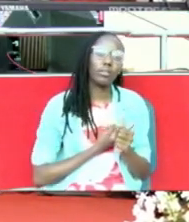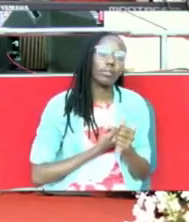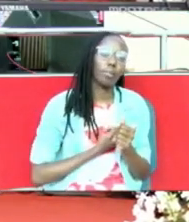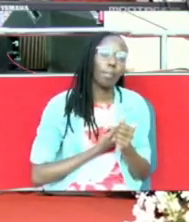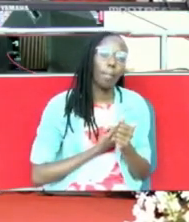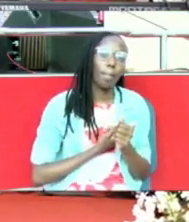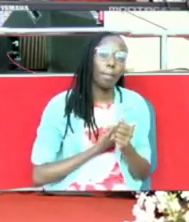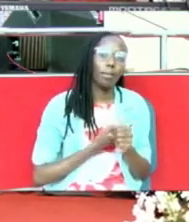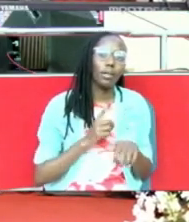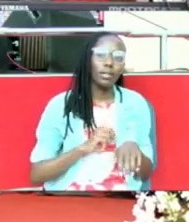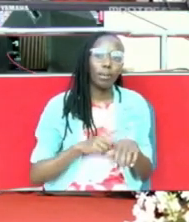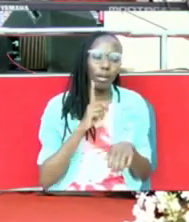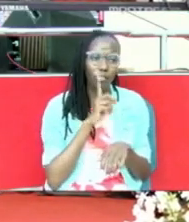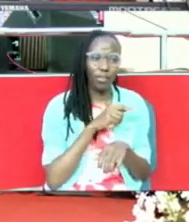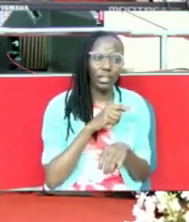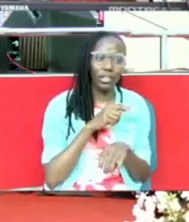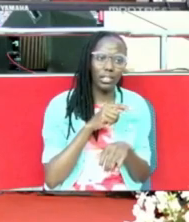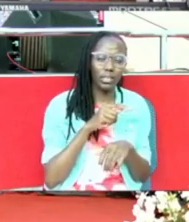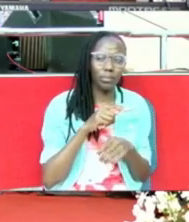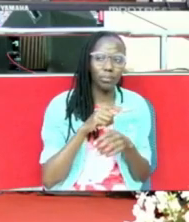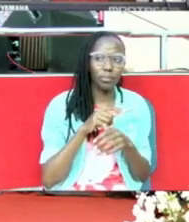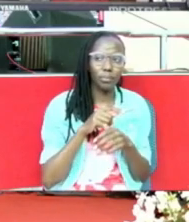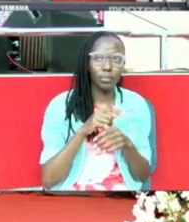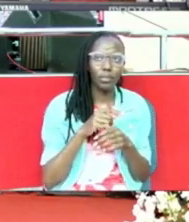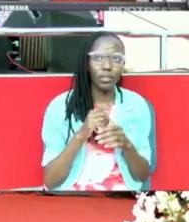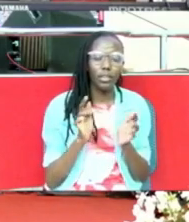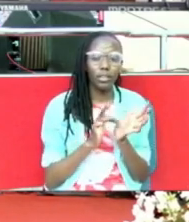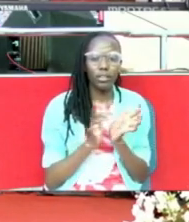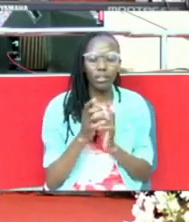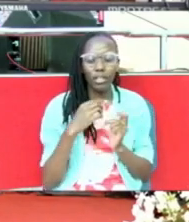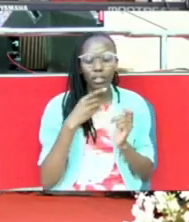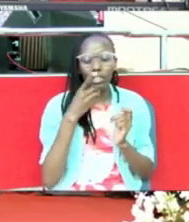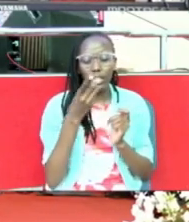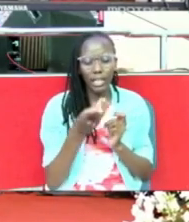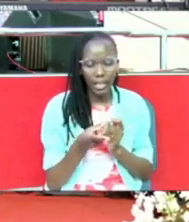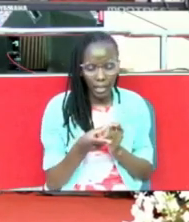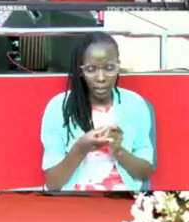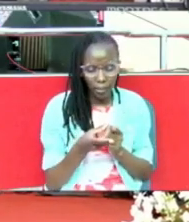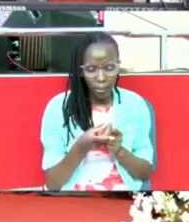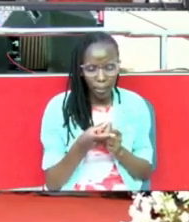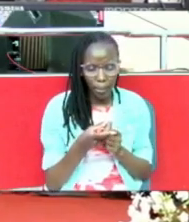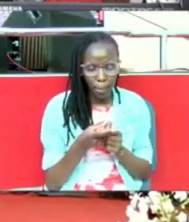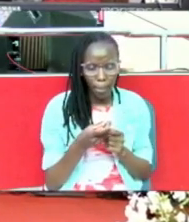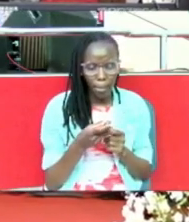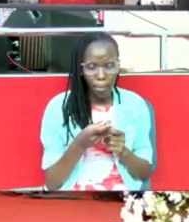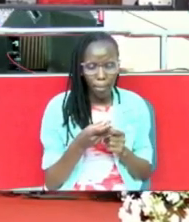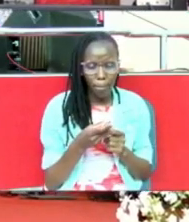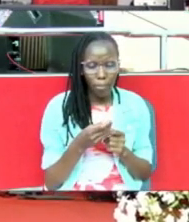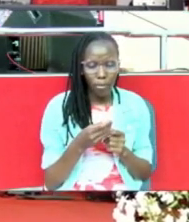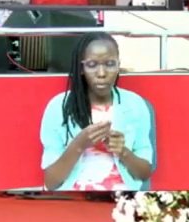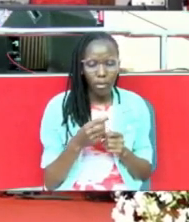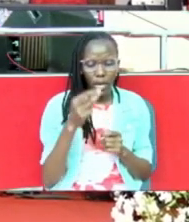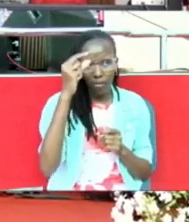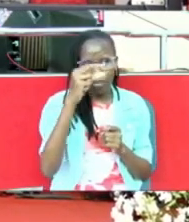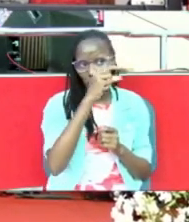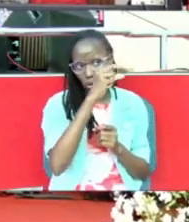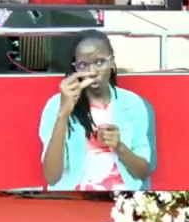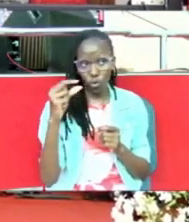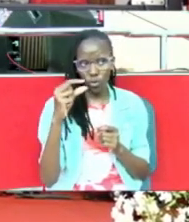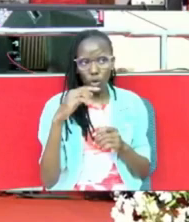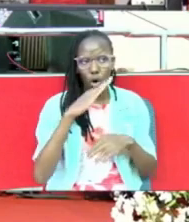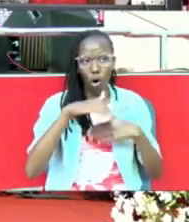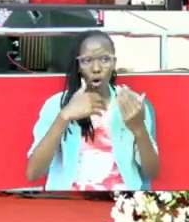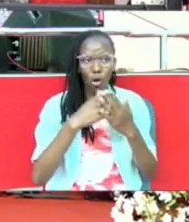vyetu. As I conclude. Tunapotamatisha. Jesus declared. Yesu akatangaza. It's at the cross he declared it's finished. Ah,